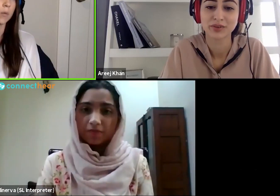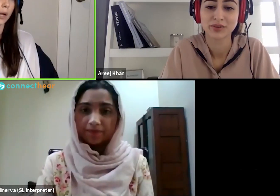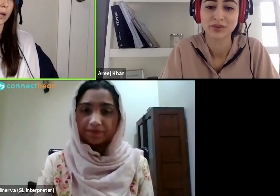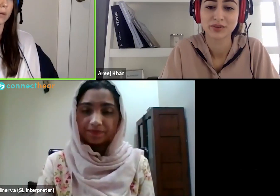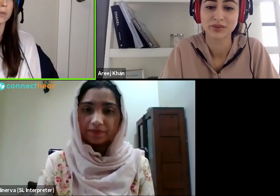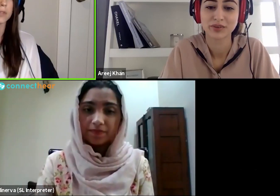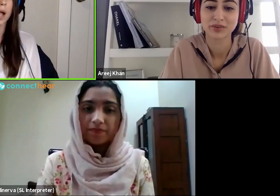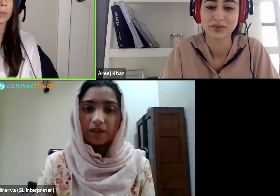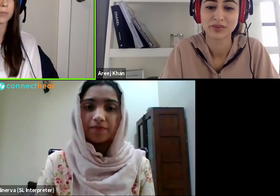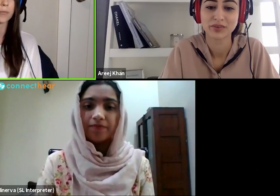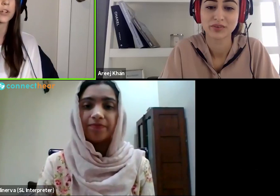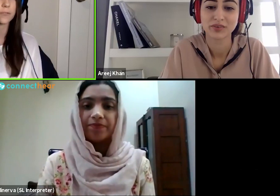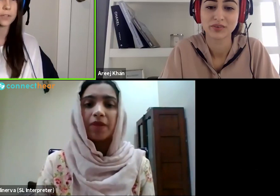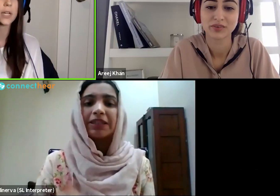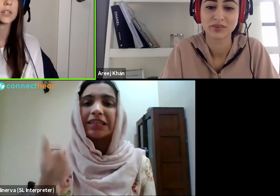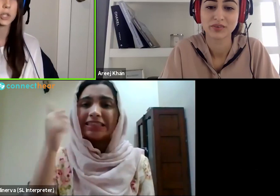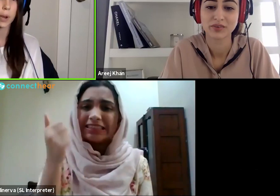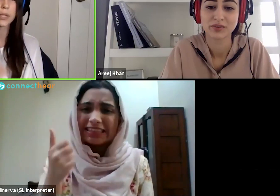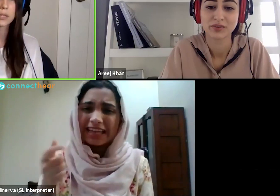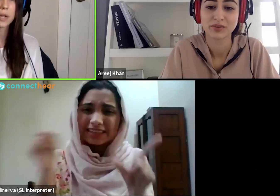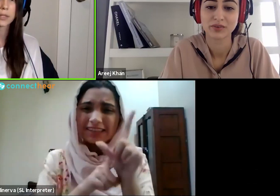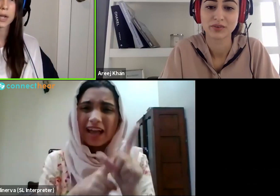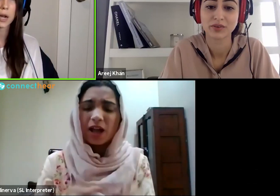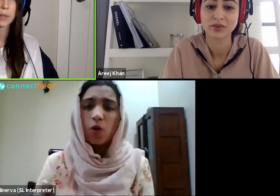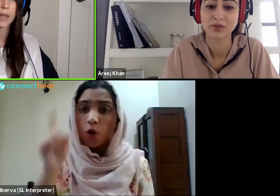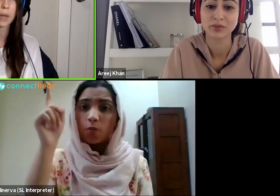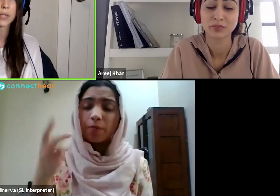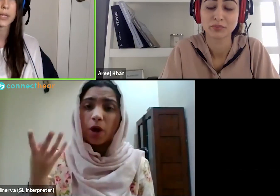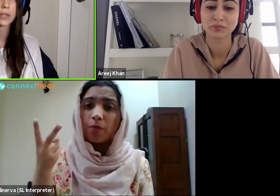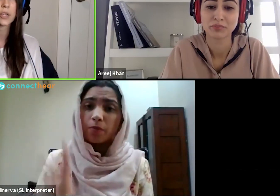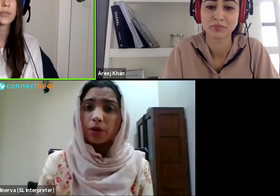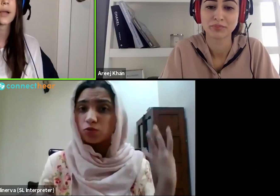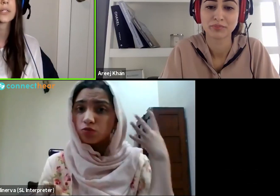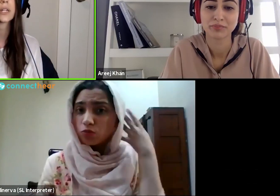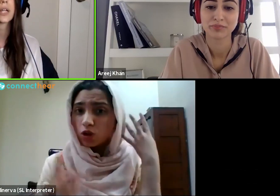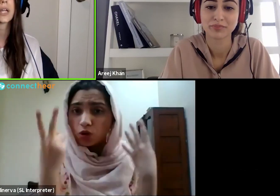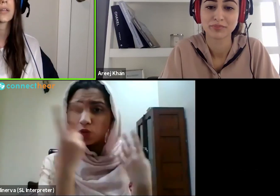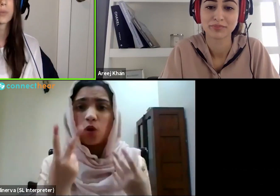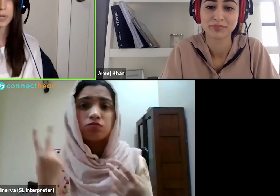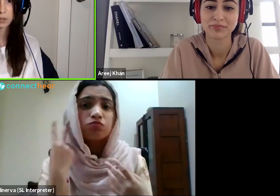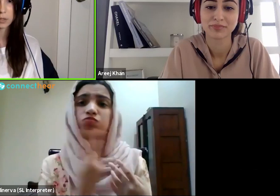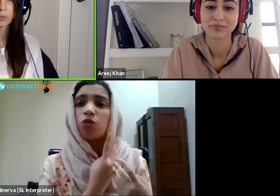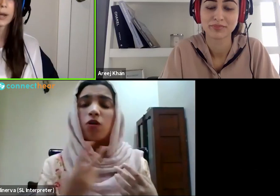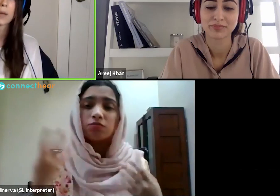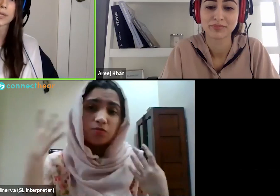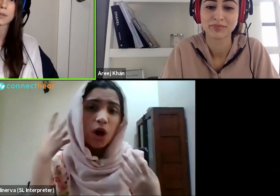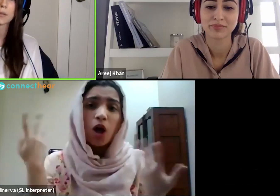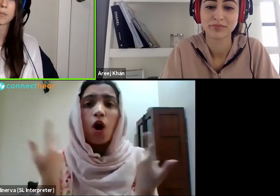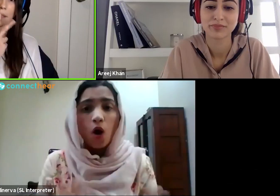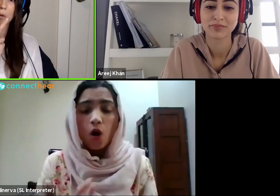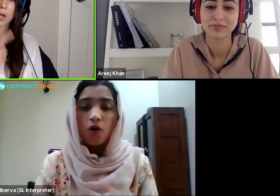estimate around the top first 50 in the US at the time. And that was in 2003 when I